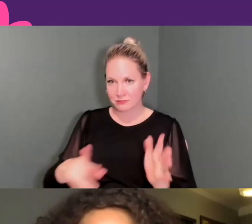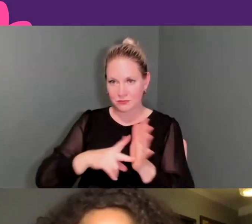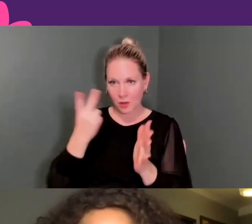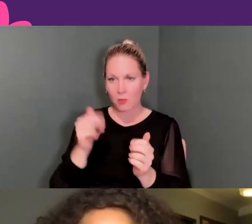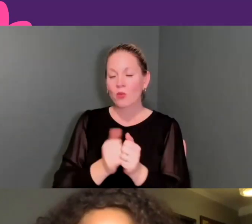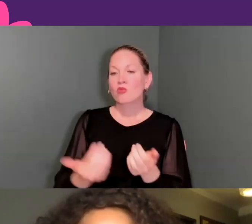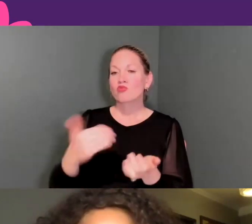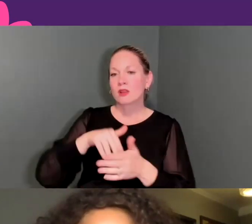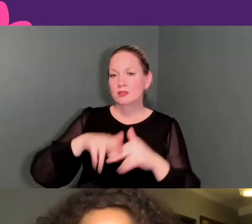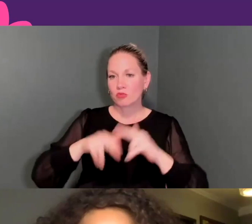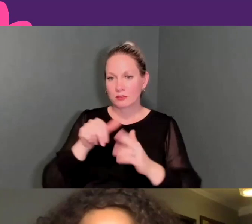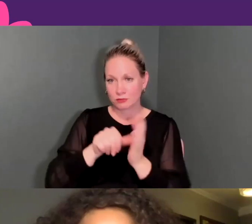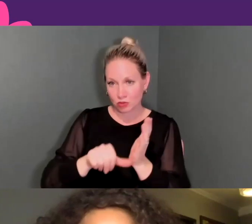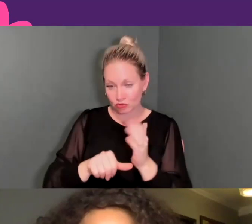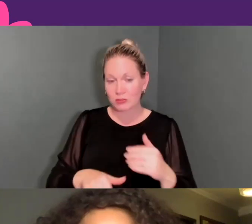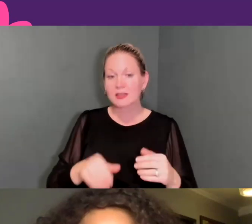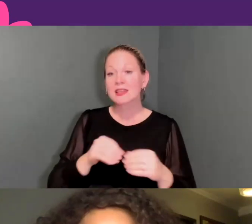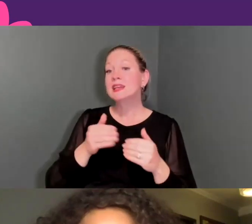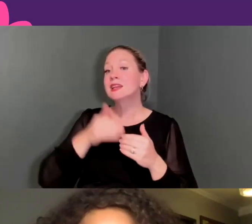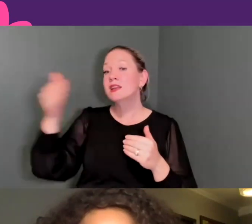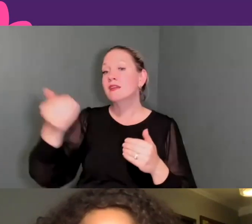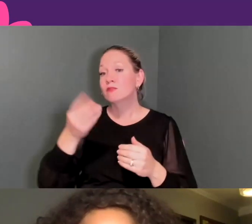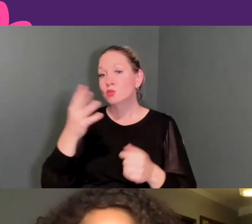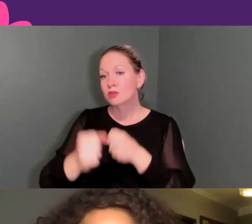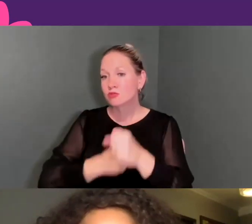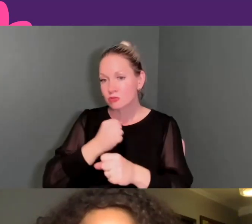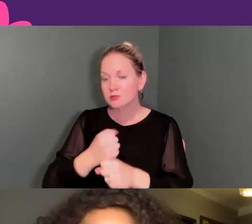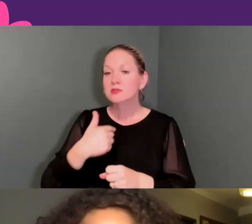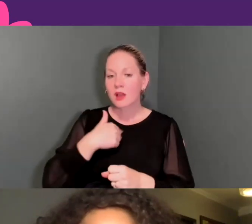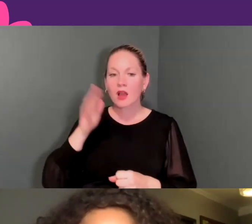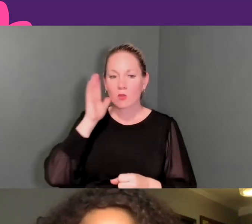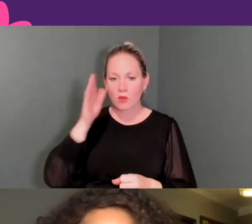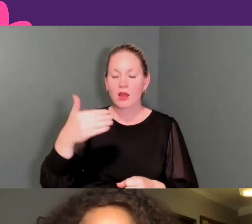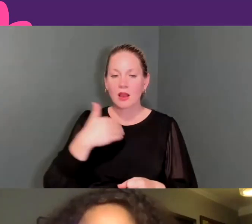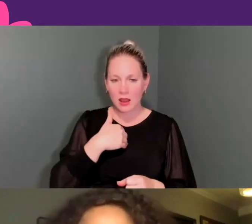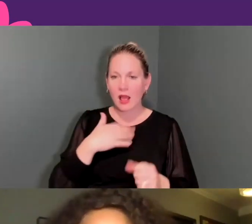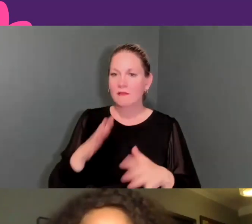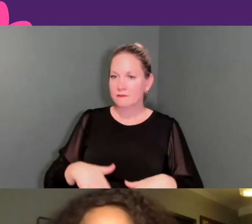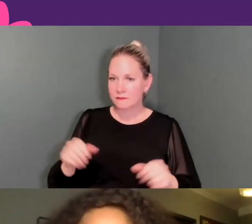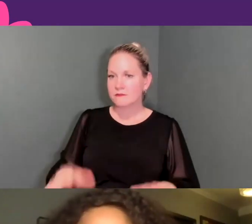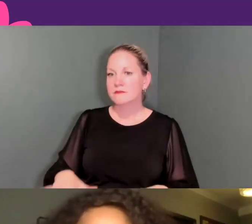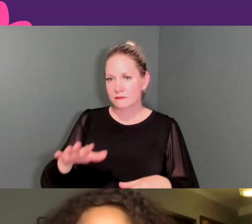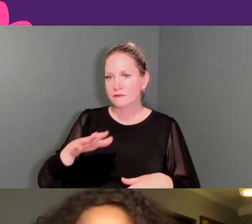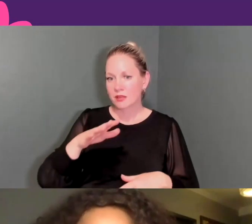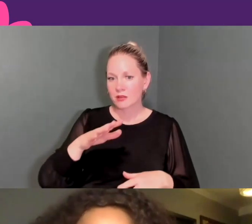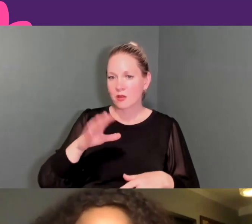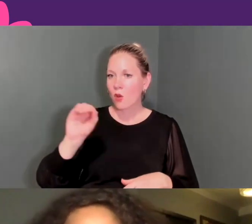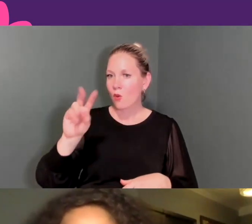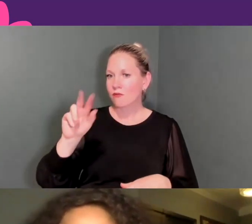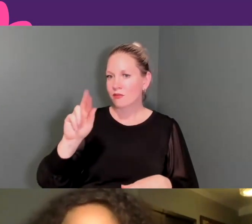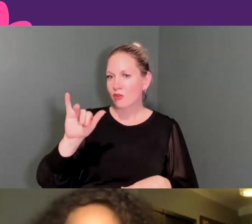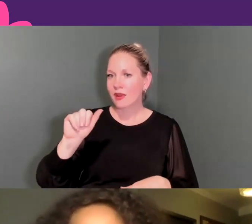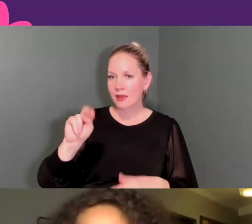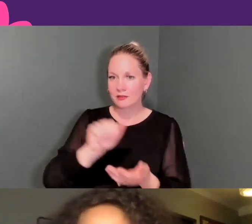surgery. And in a few years, I'll also be having an oophorectomy to remove my risk of ovarian cancer,